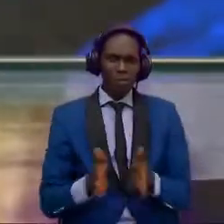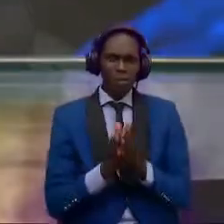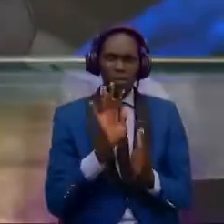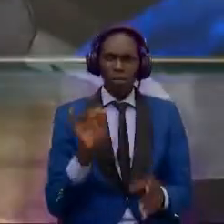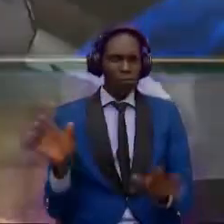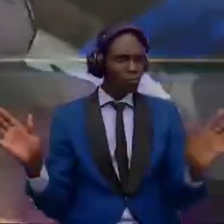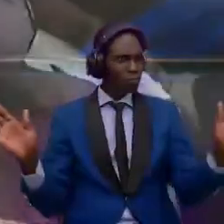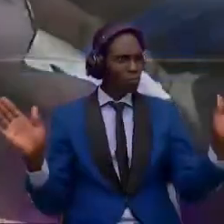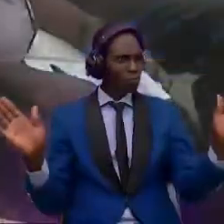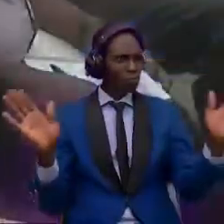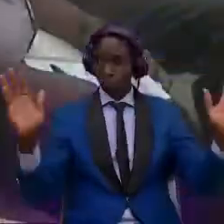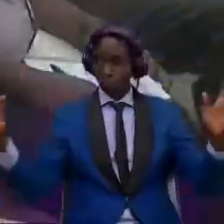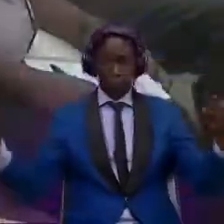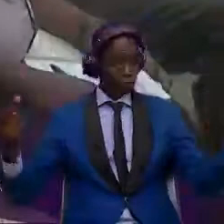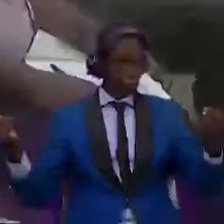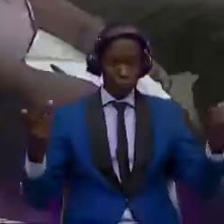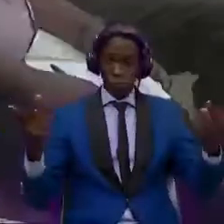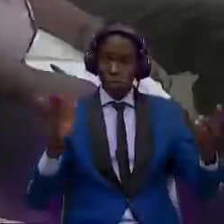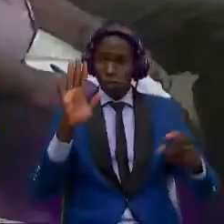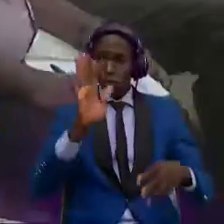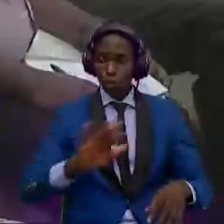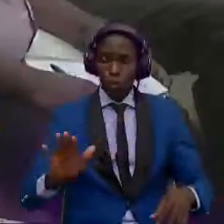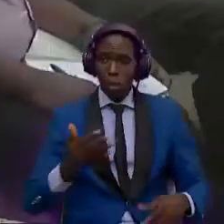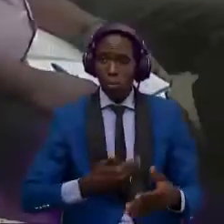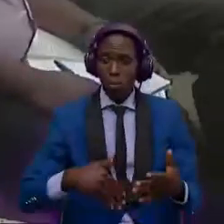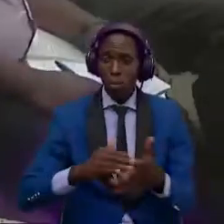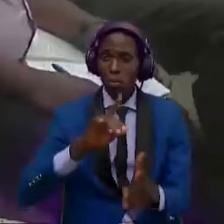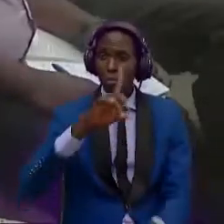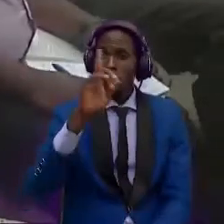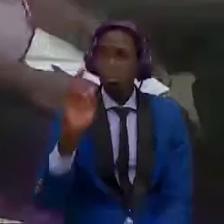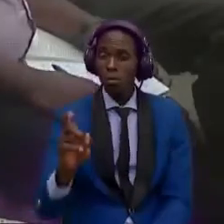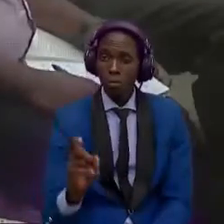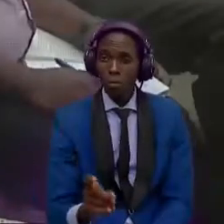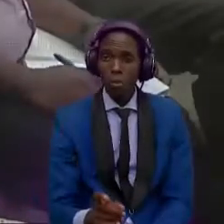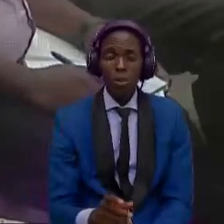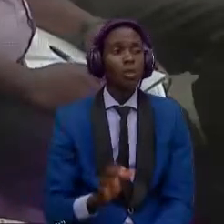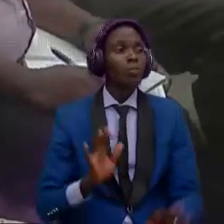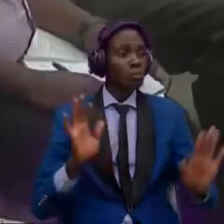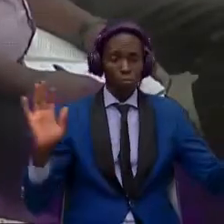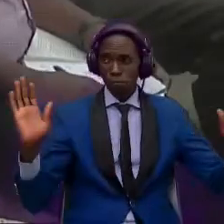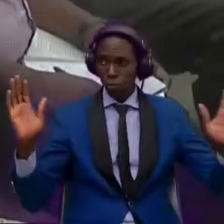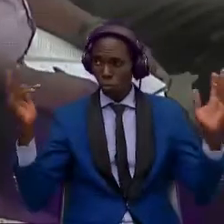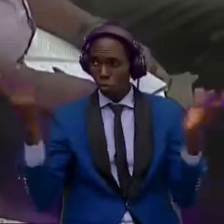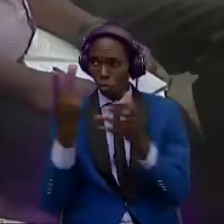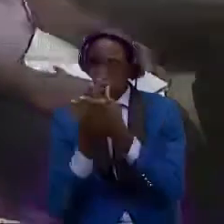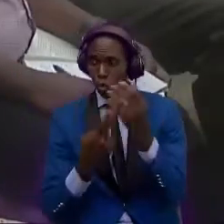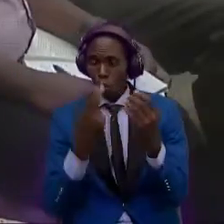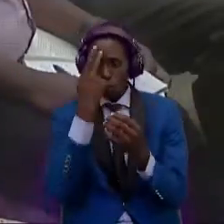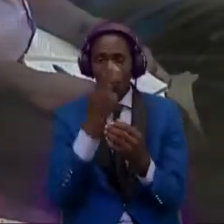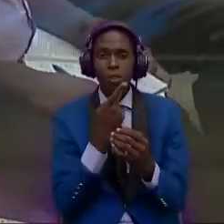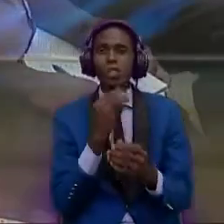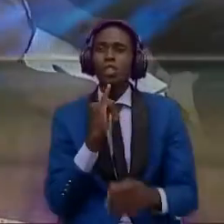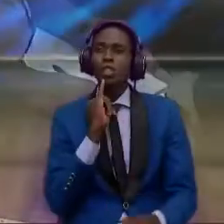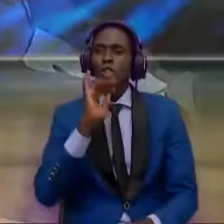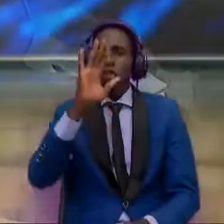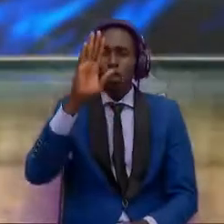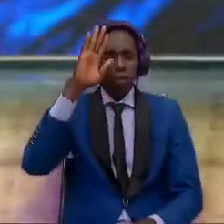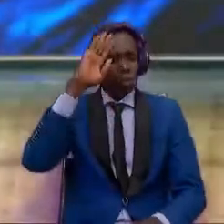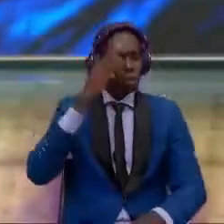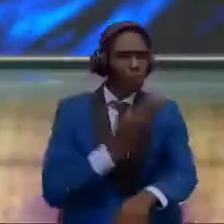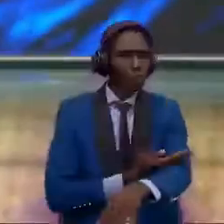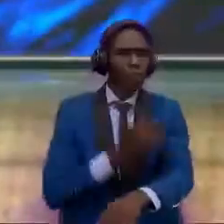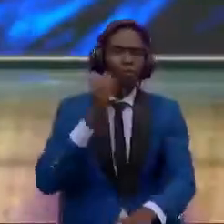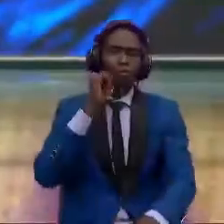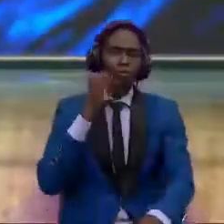again? Is your Timothy a child of God? Is your Timothy committed unto the Lord? Is your